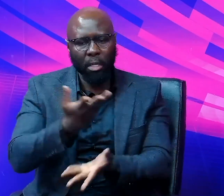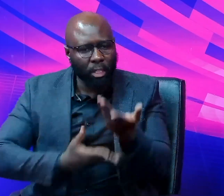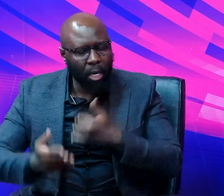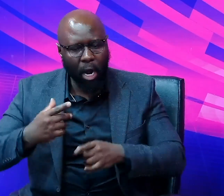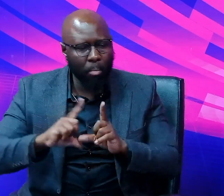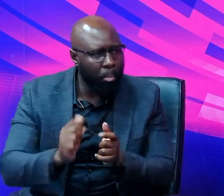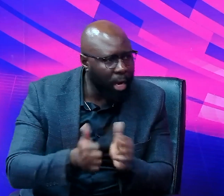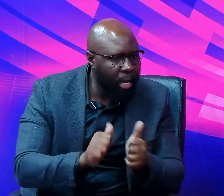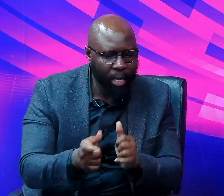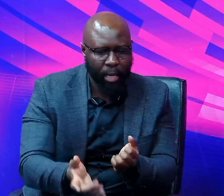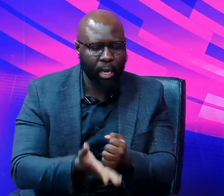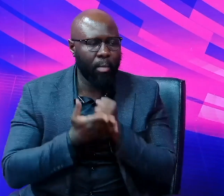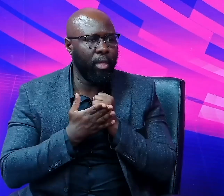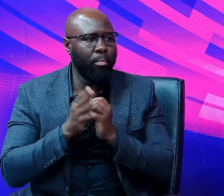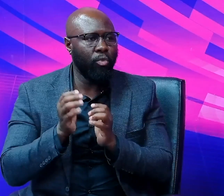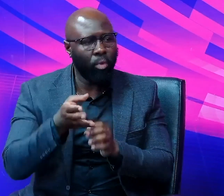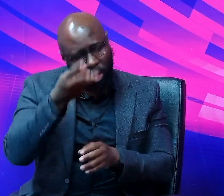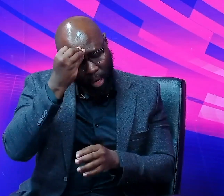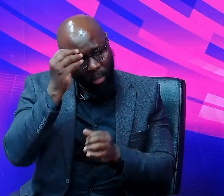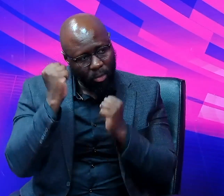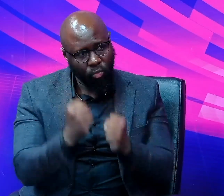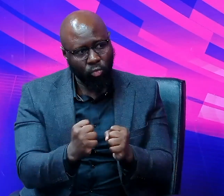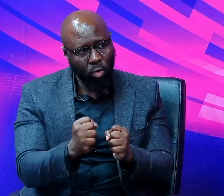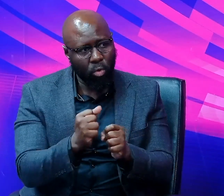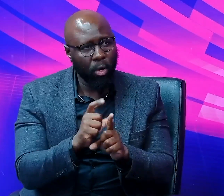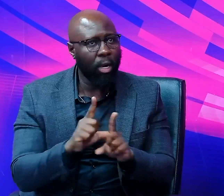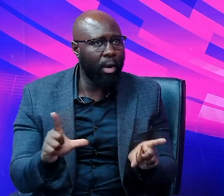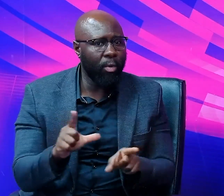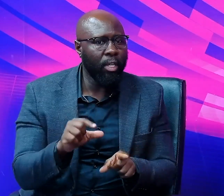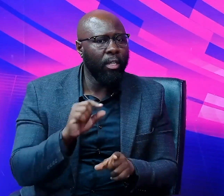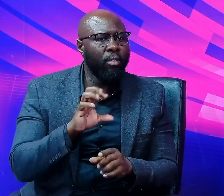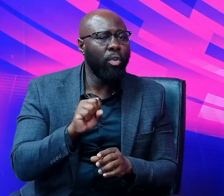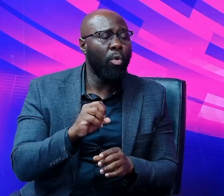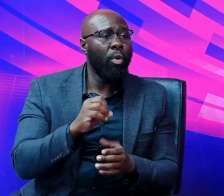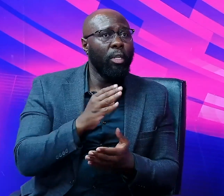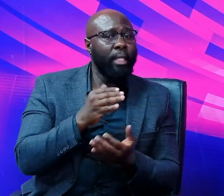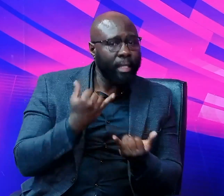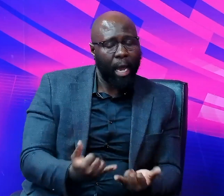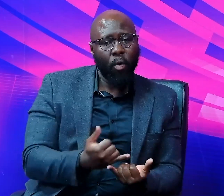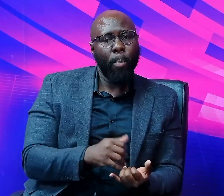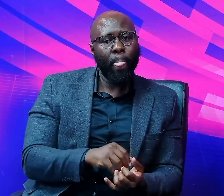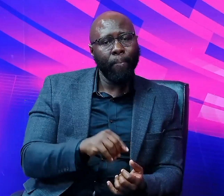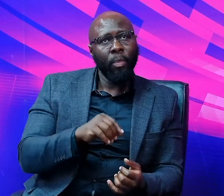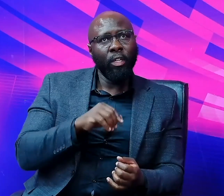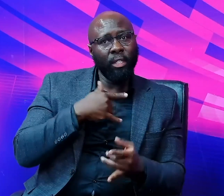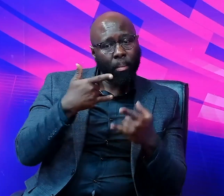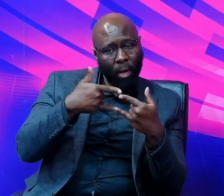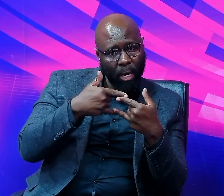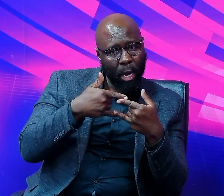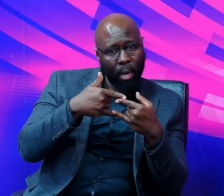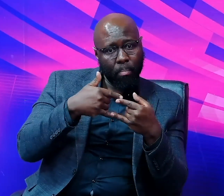to help them communicate, interact, play, and help them to acquire strong language. So